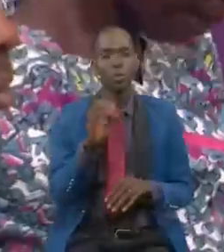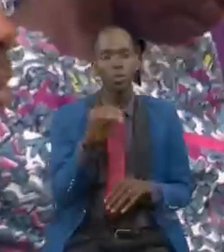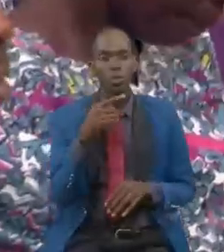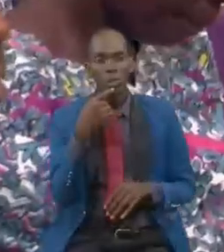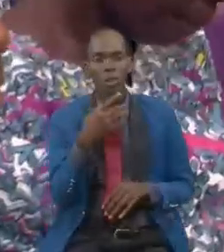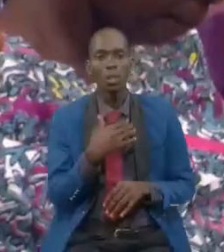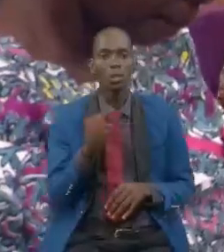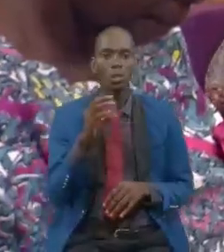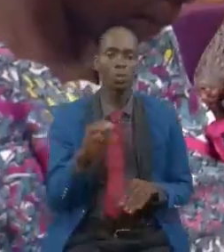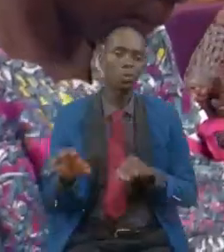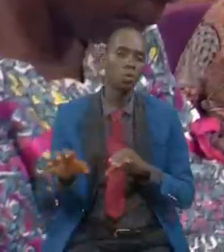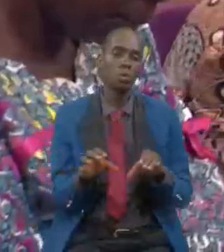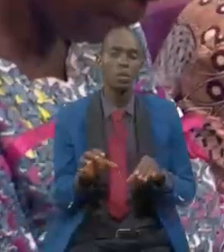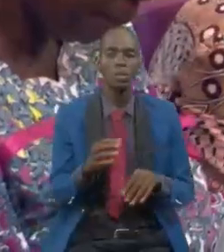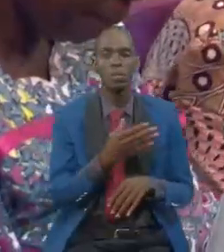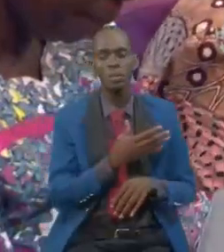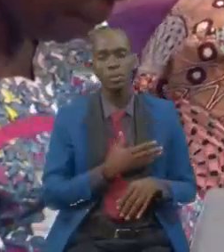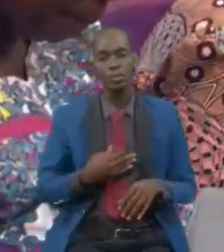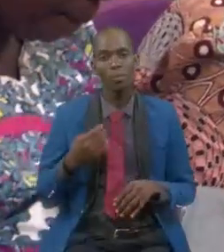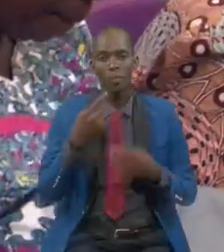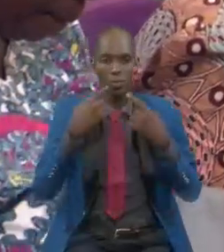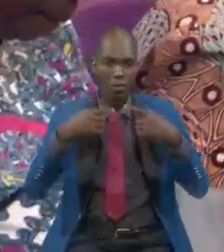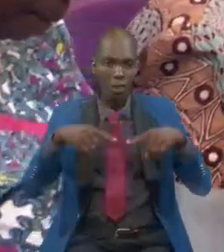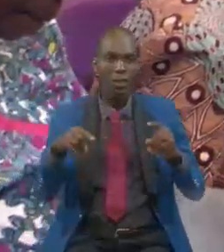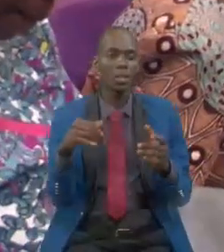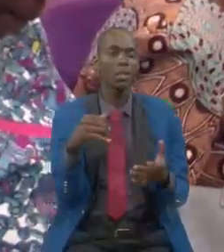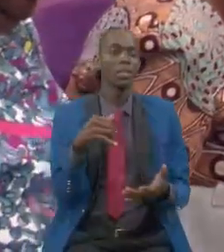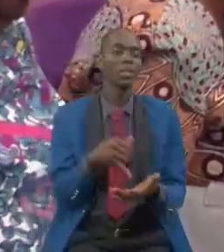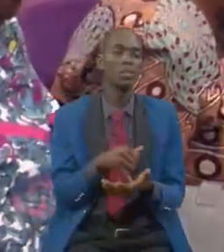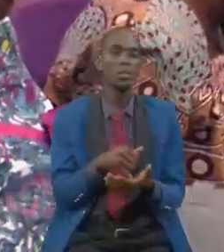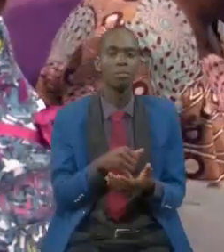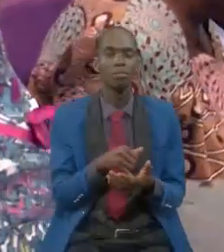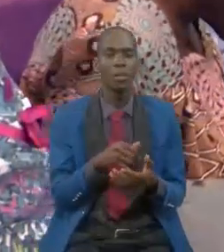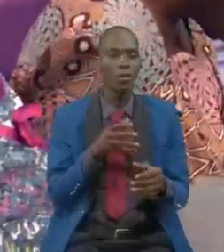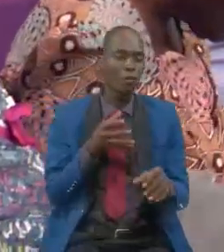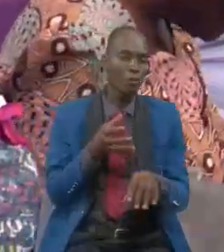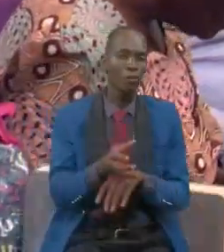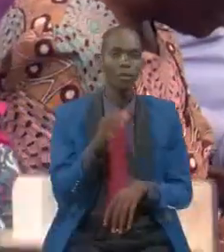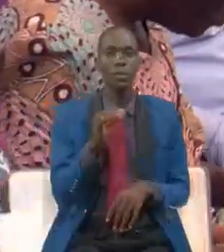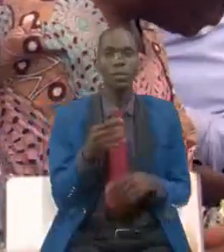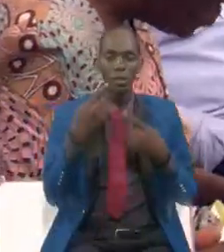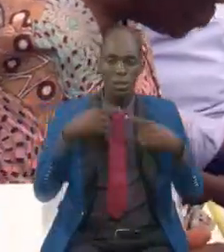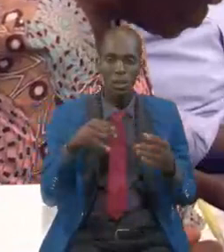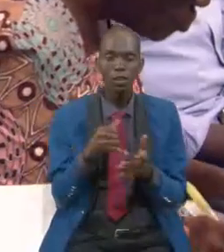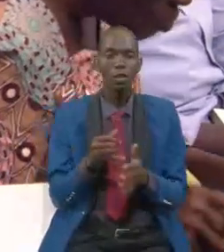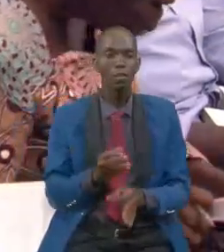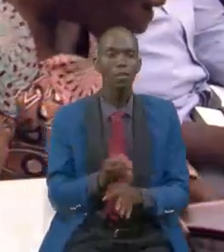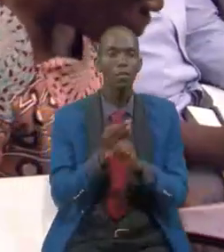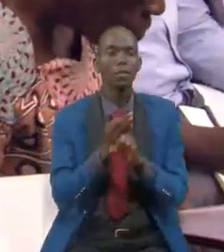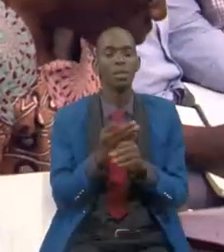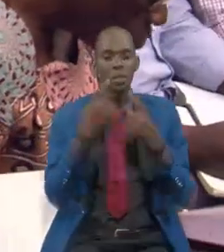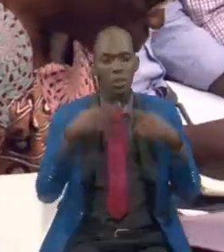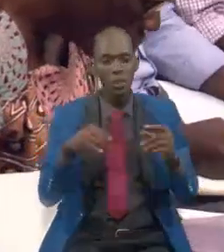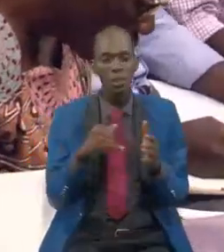speak ye Proclaim it forcefully Proclaim it faith ful Proclaim it